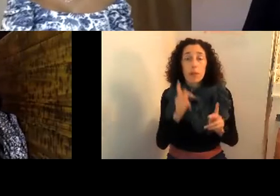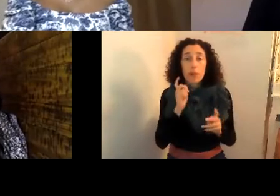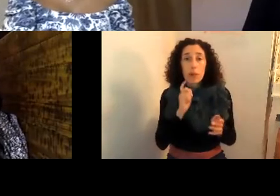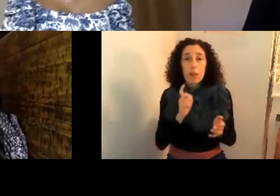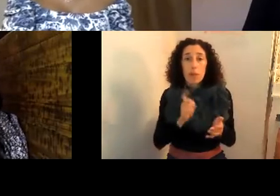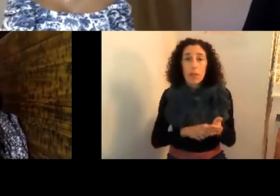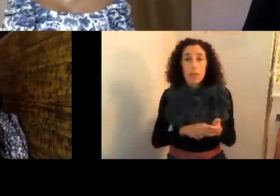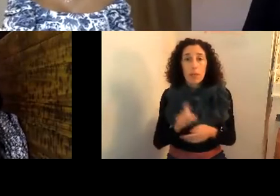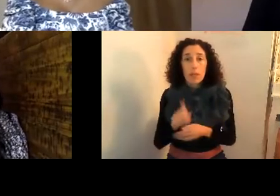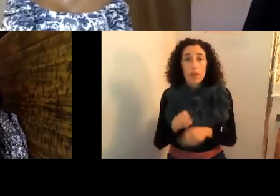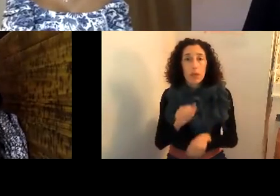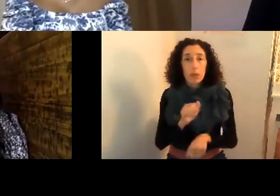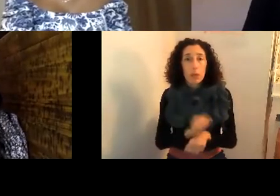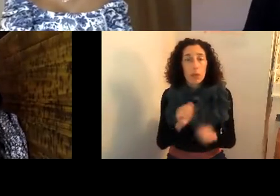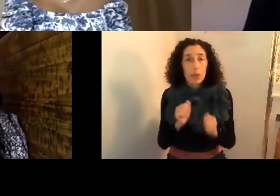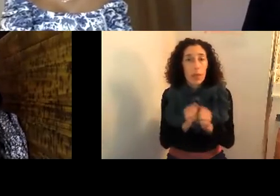together.